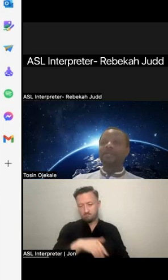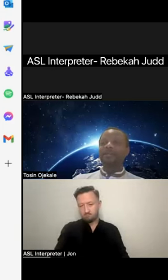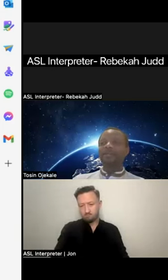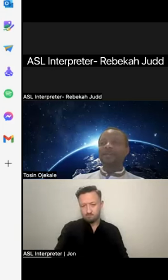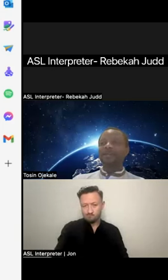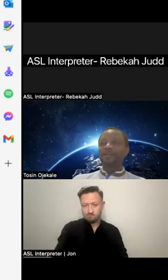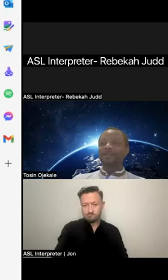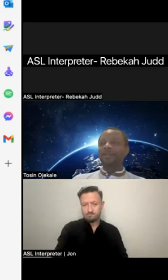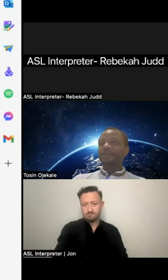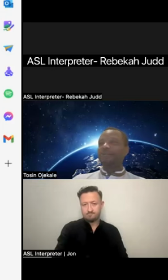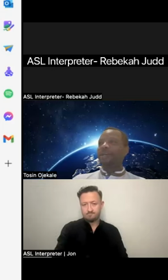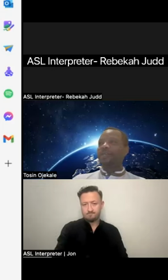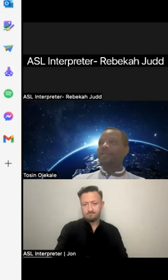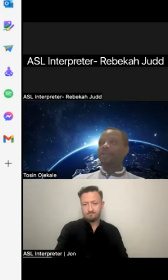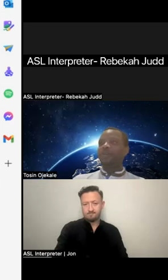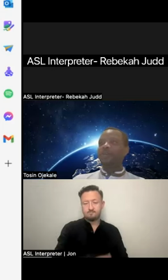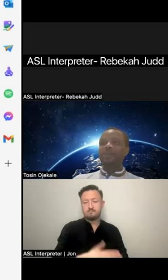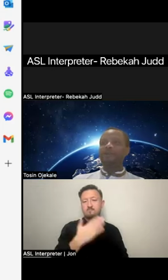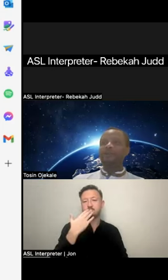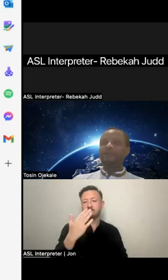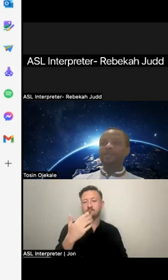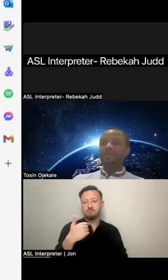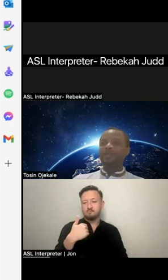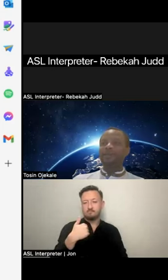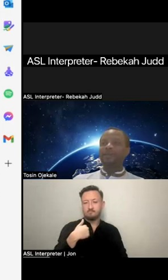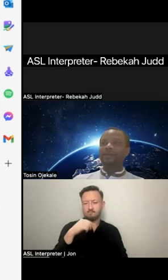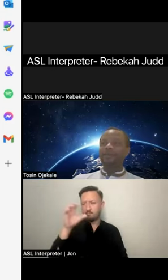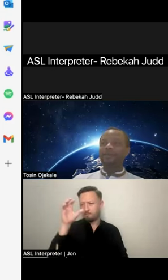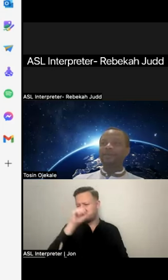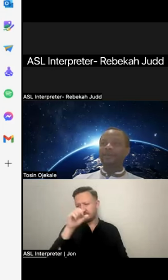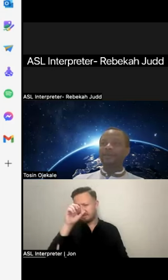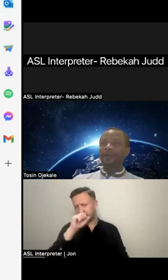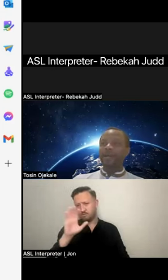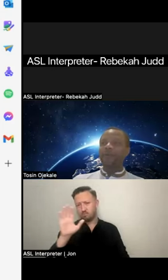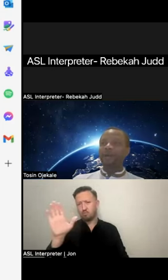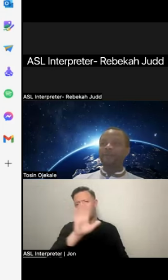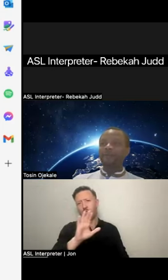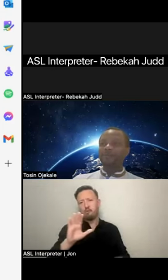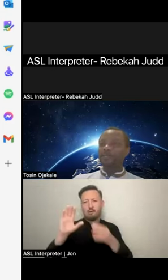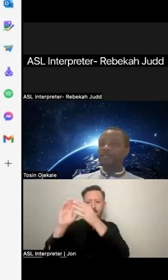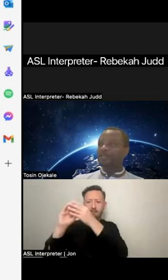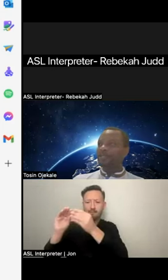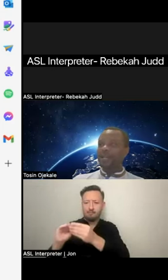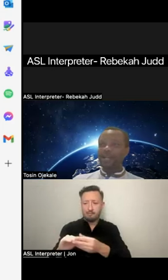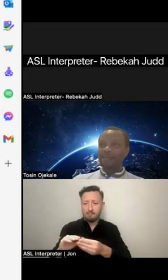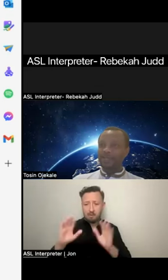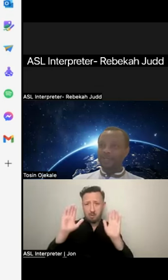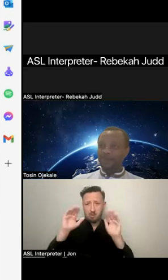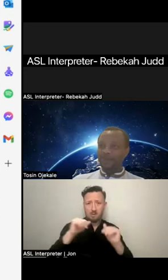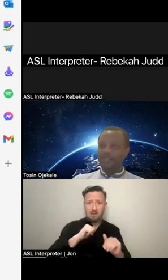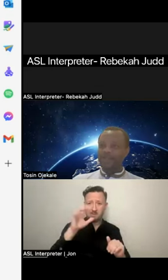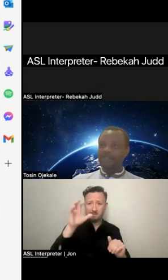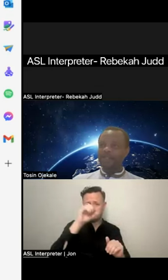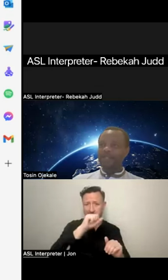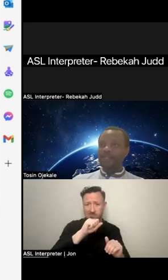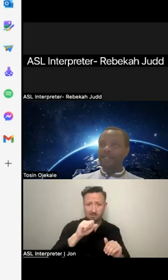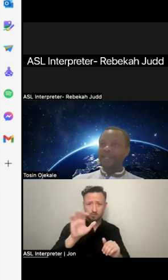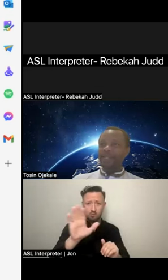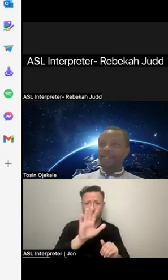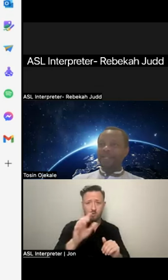that. Thanks, guys. Sorry, I've been missing all of you. I hope I have not missed your